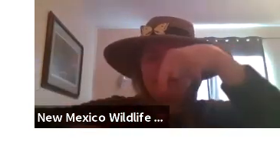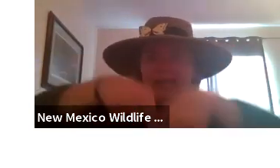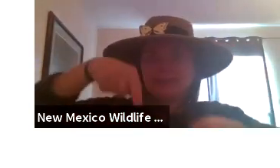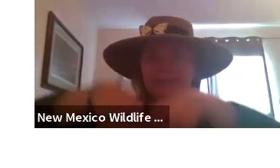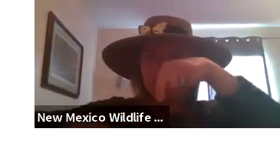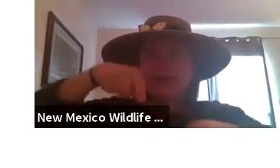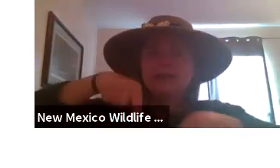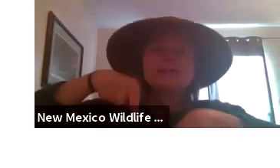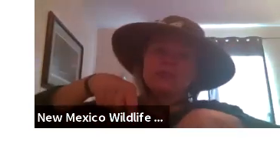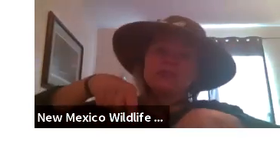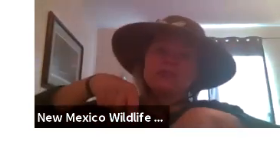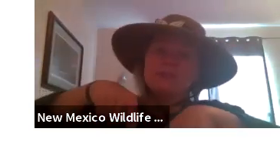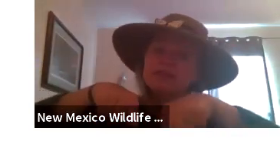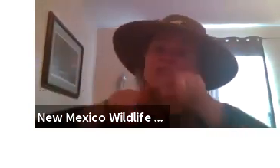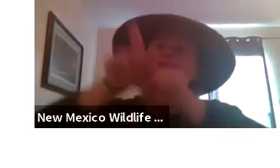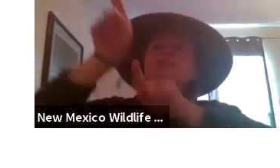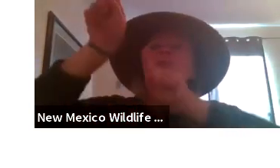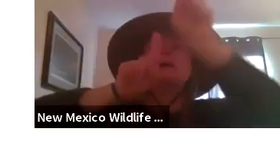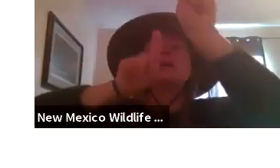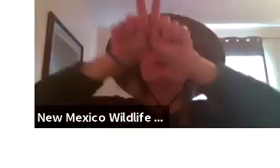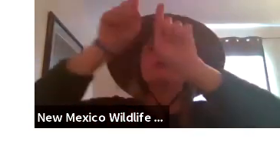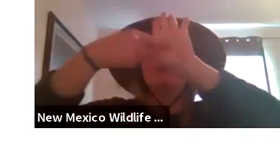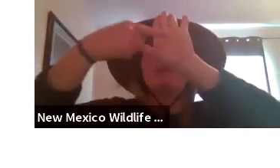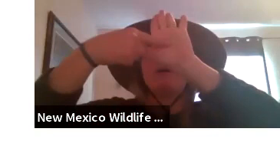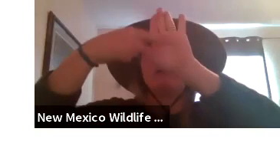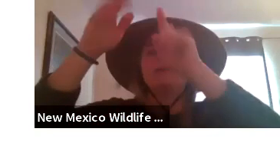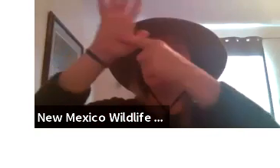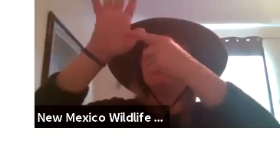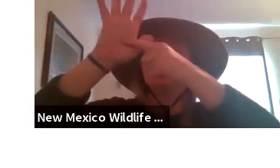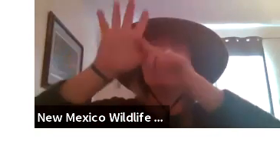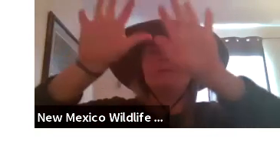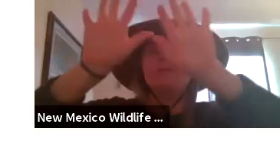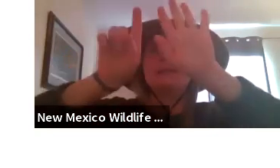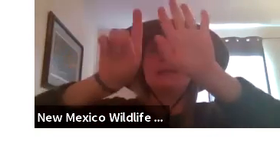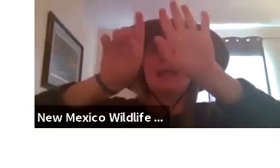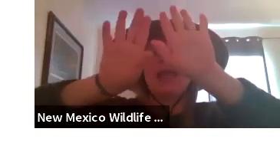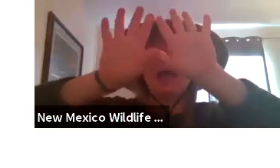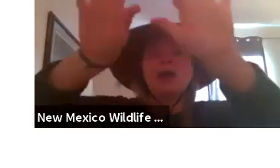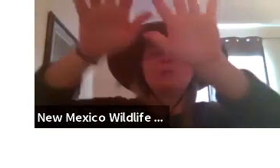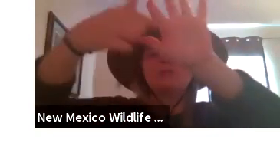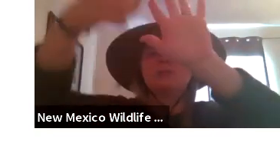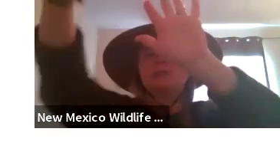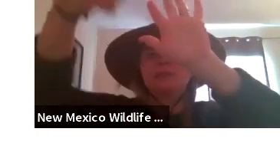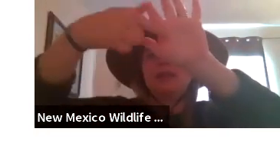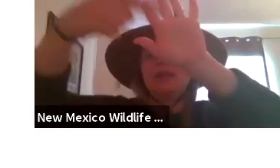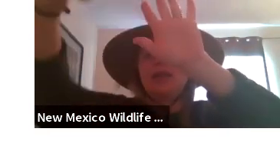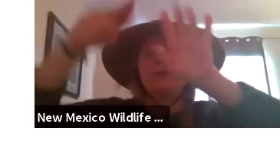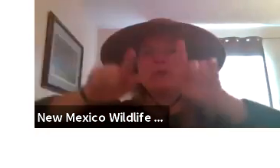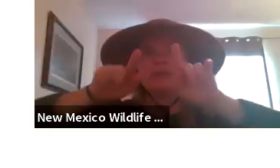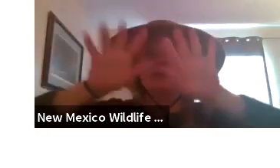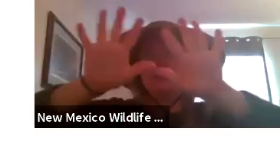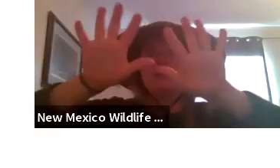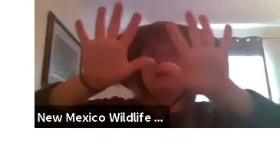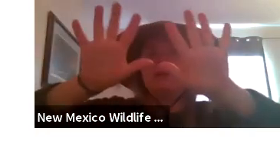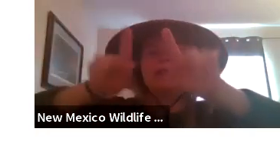socks. That's silly. So if you're talking about stars, you want to make sure your palms are facing out,